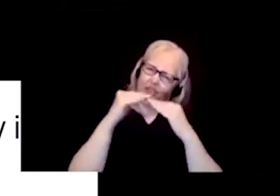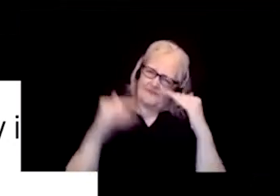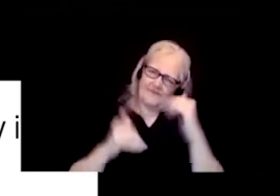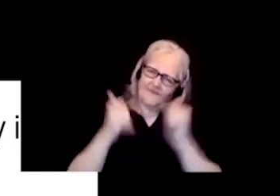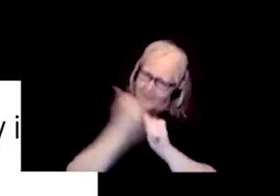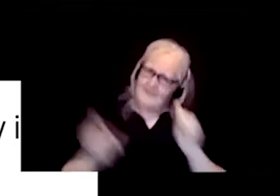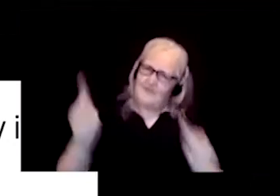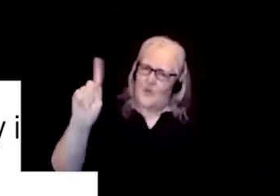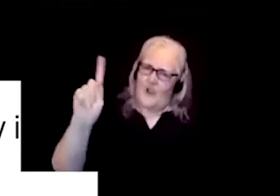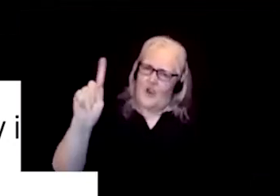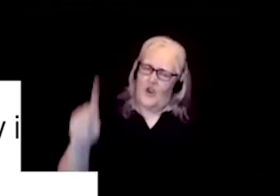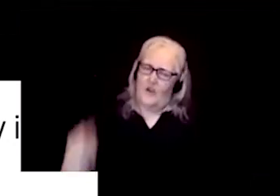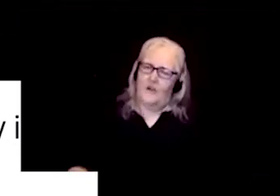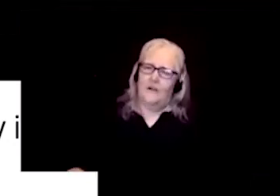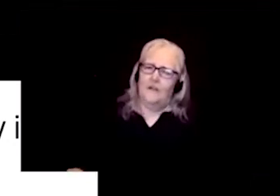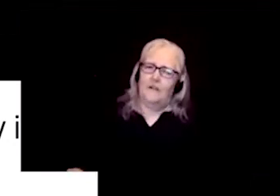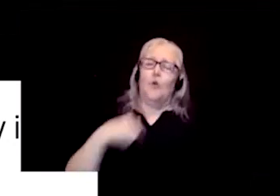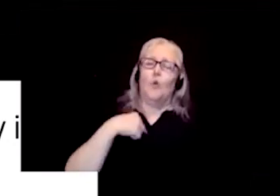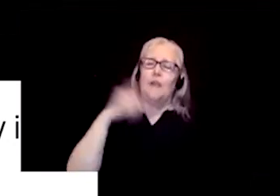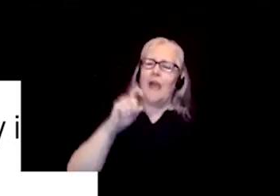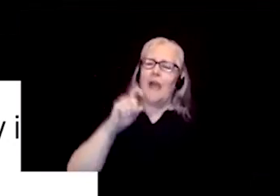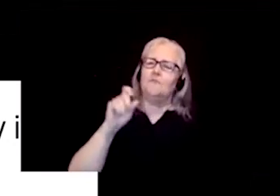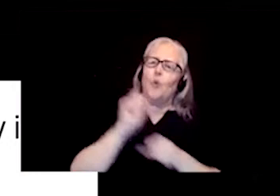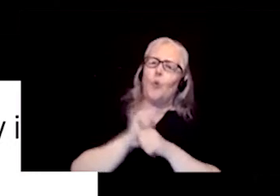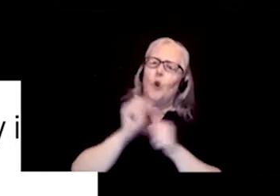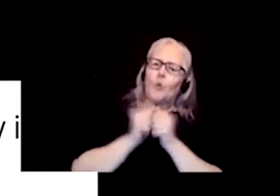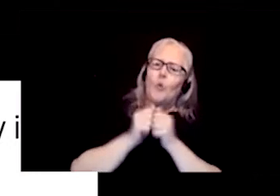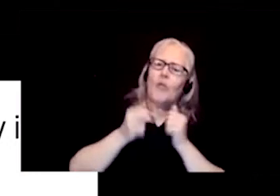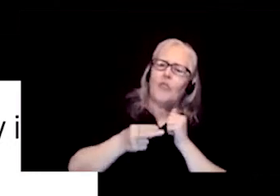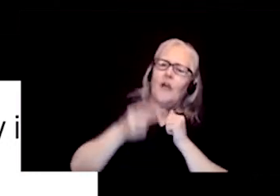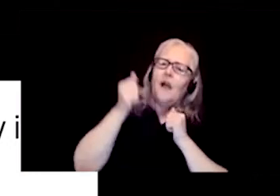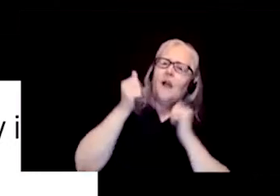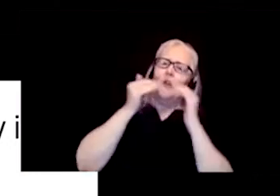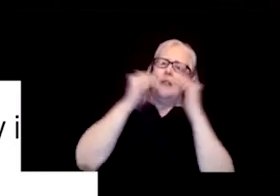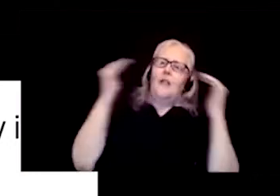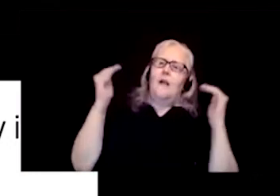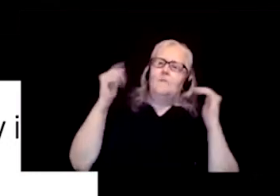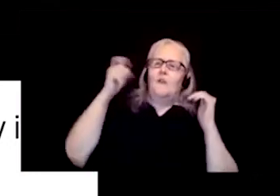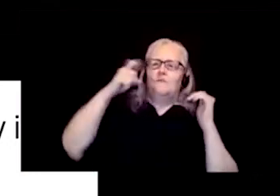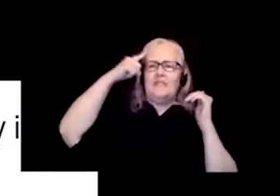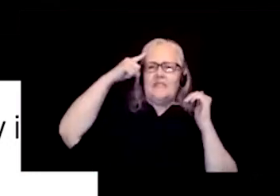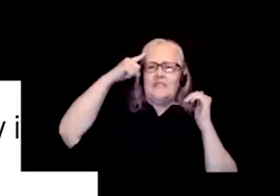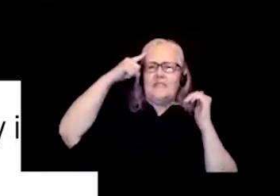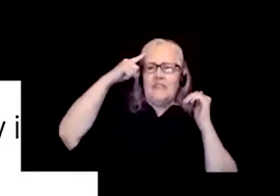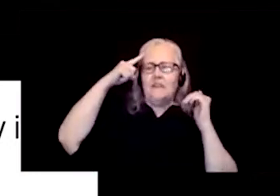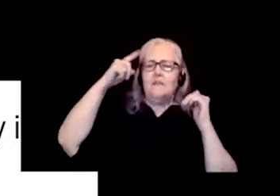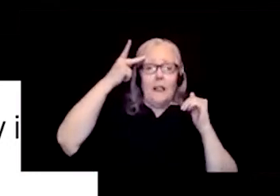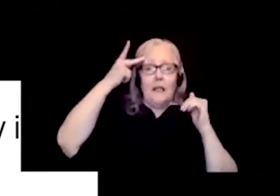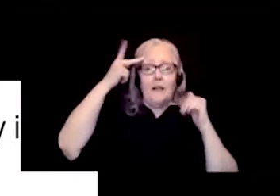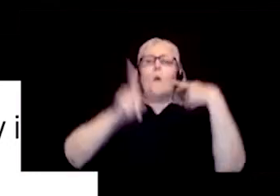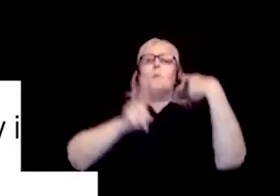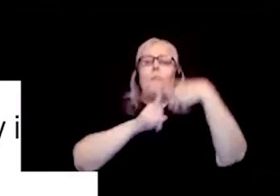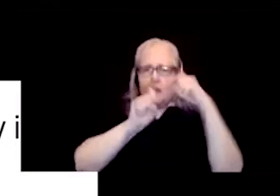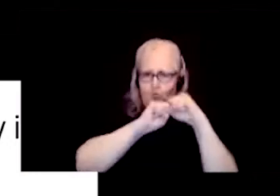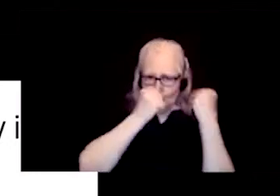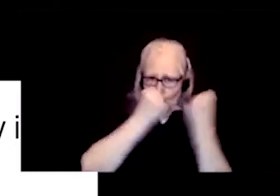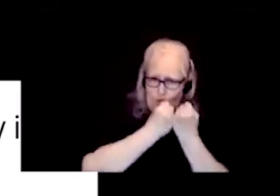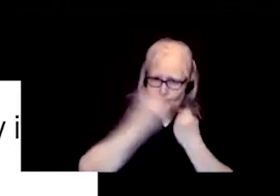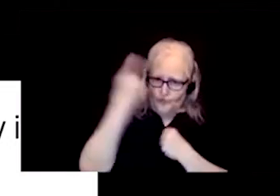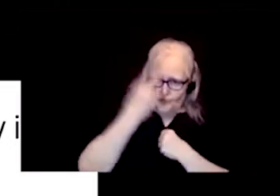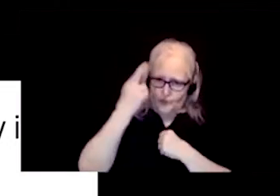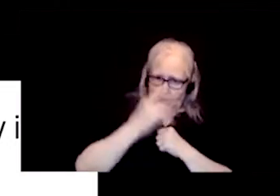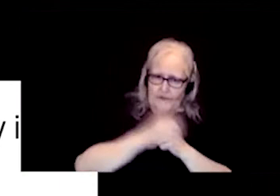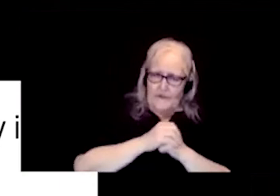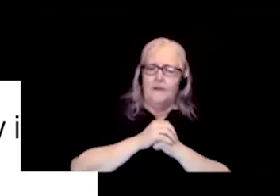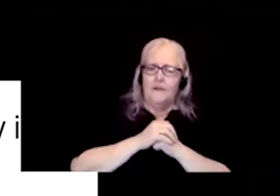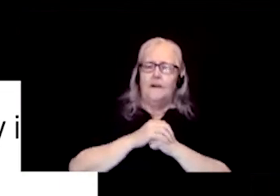further upstream than we've been working to address the social and the political determinants of health inequities, understanding when